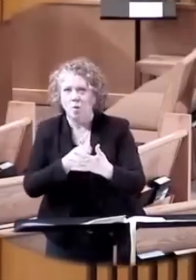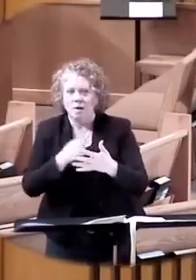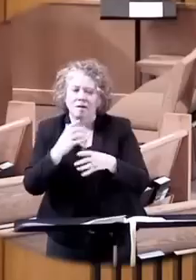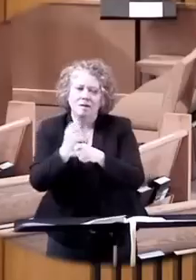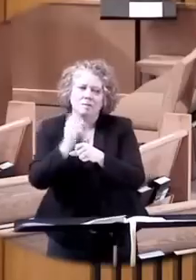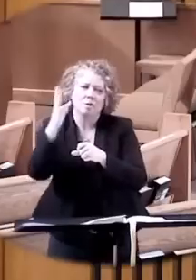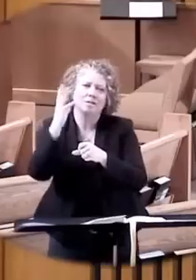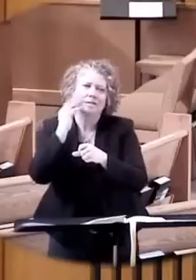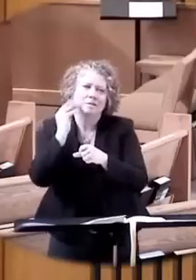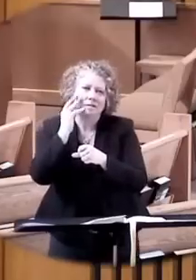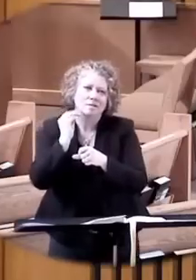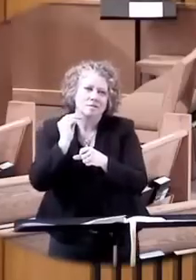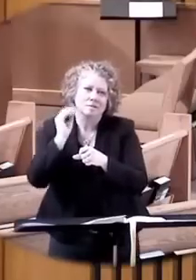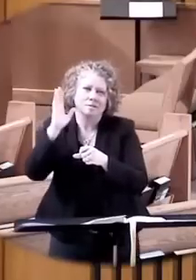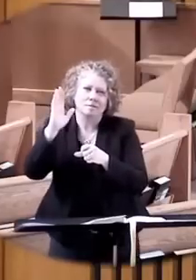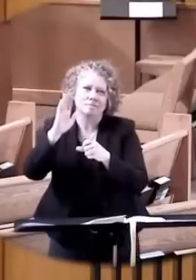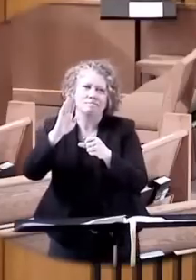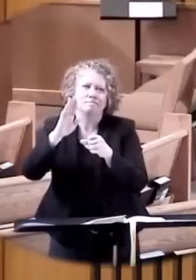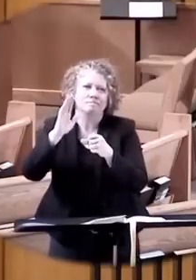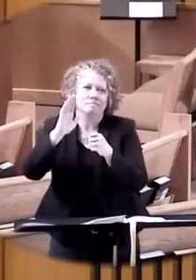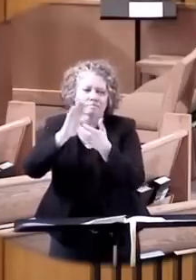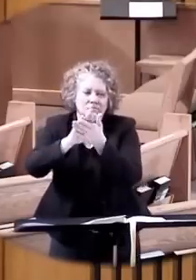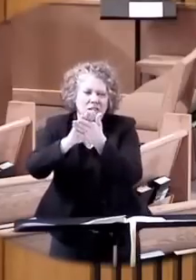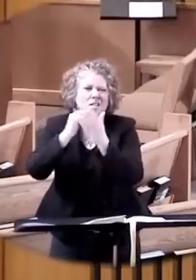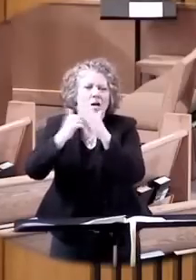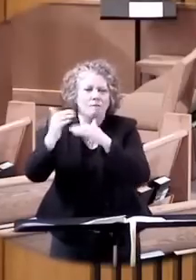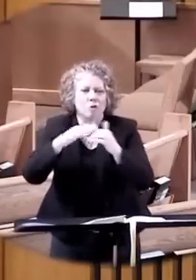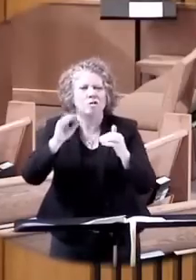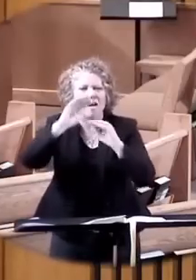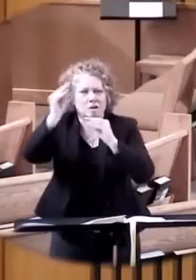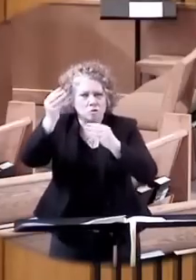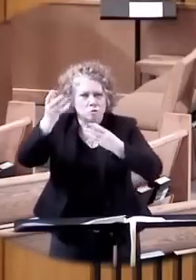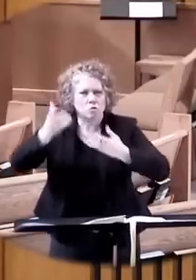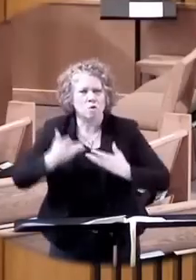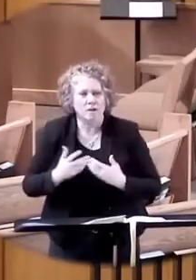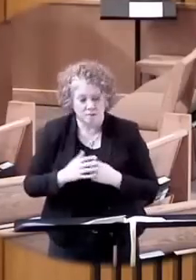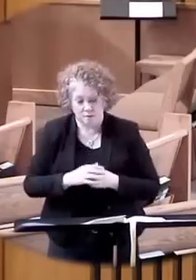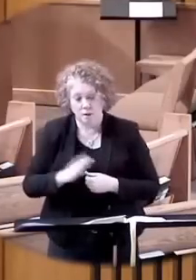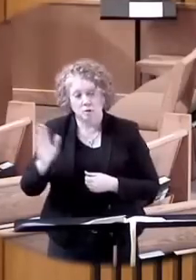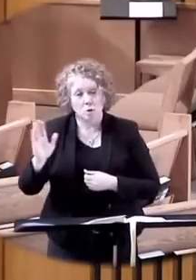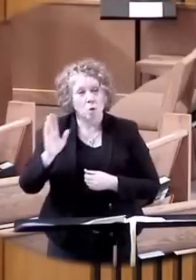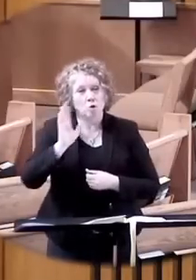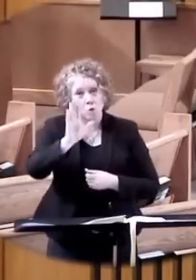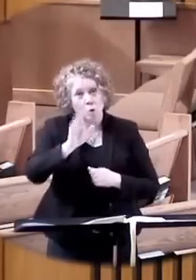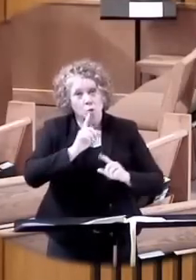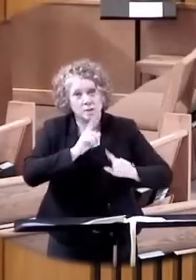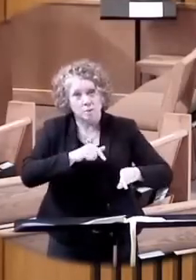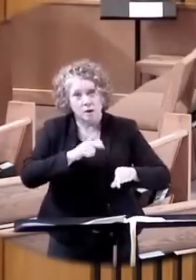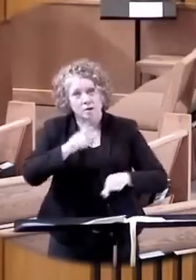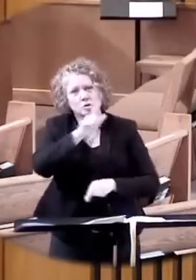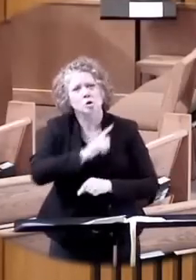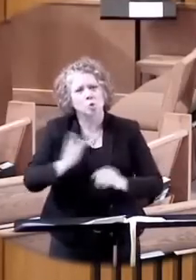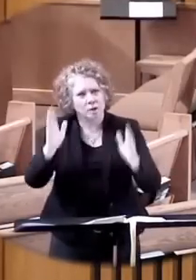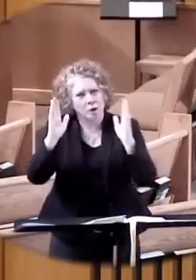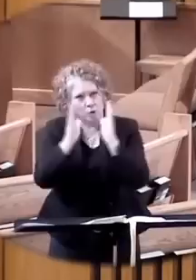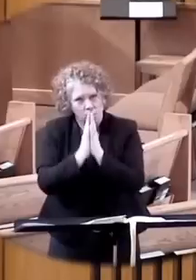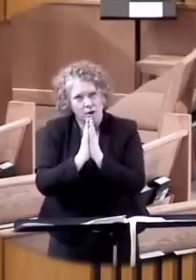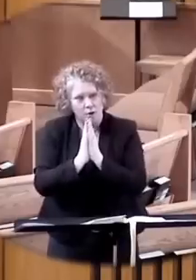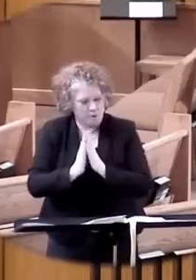comforted by his grace. Our response will be, Lord, hear our prayer.